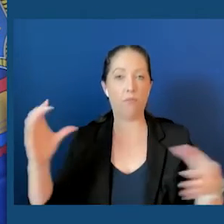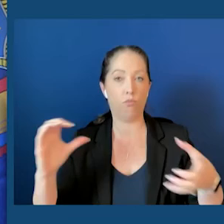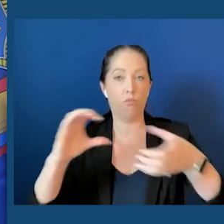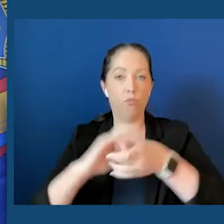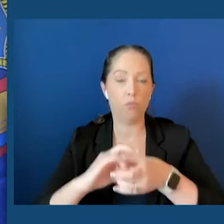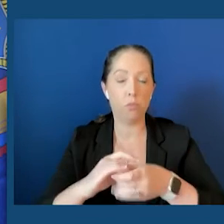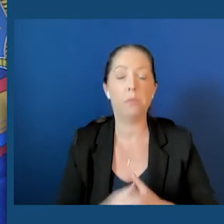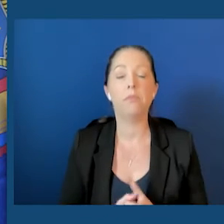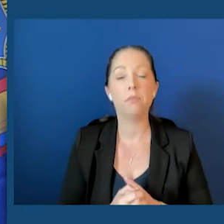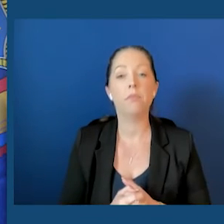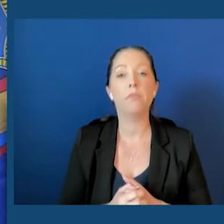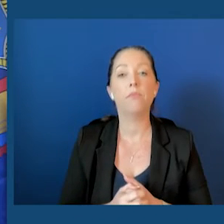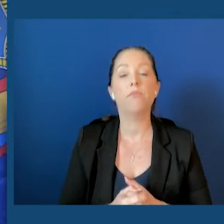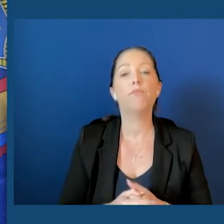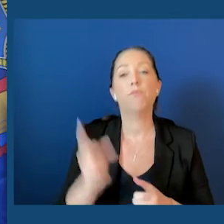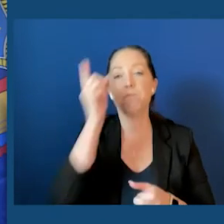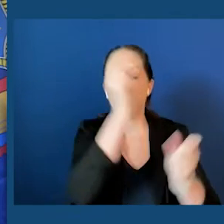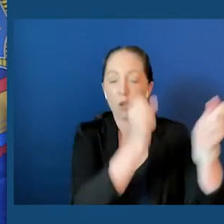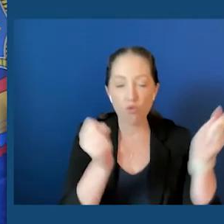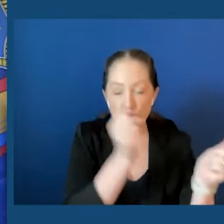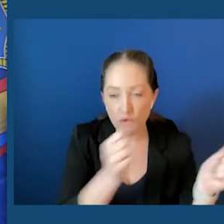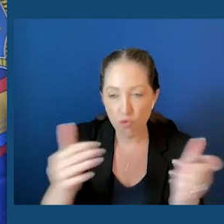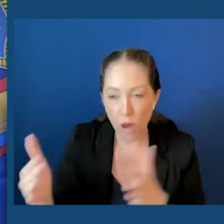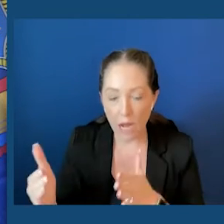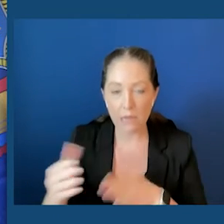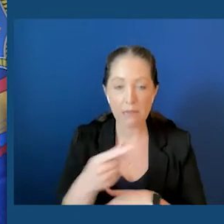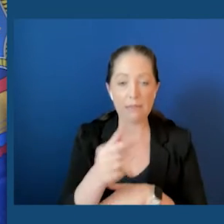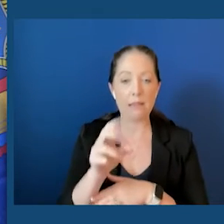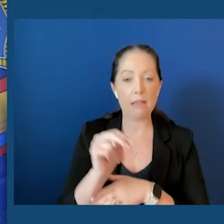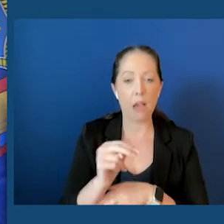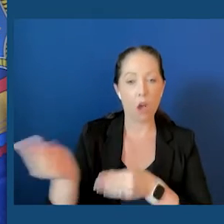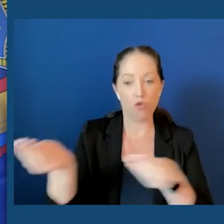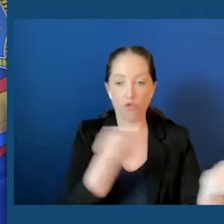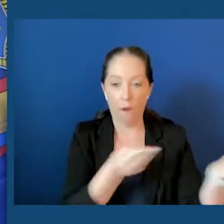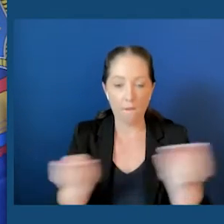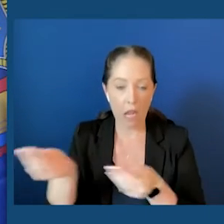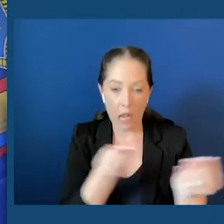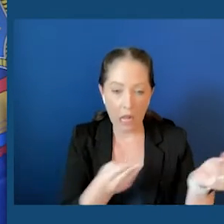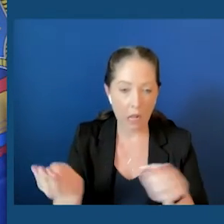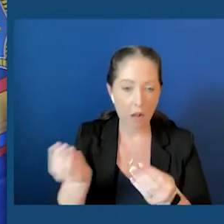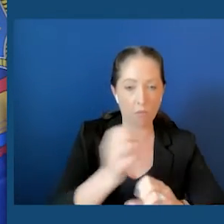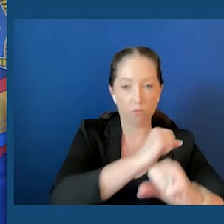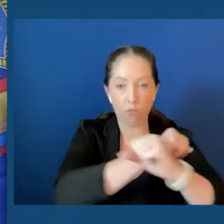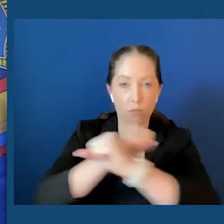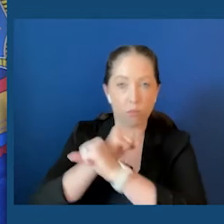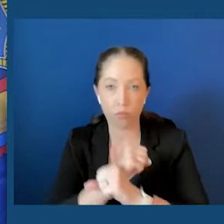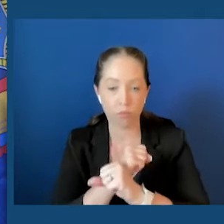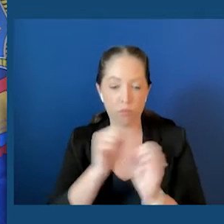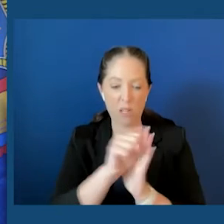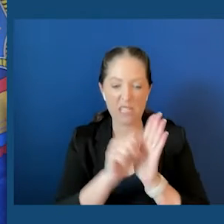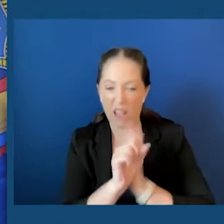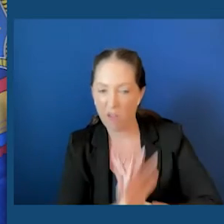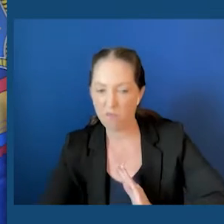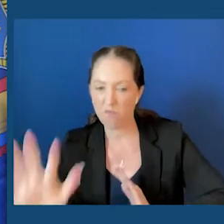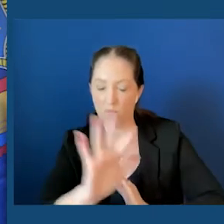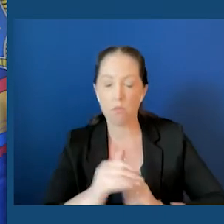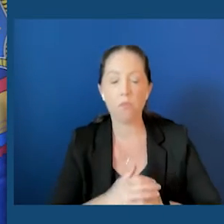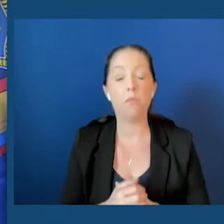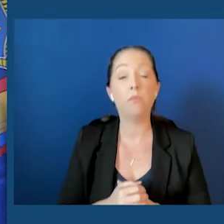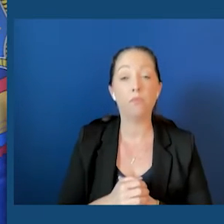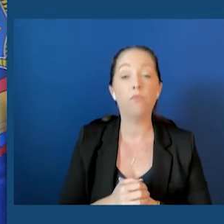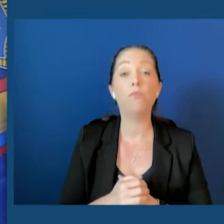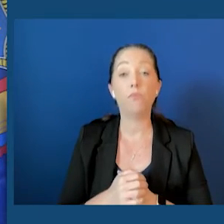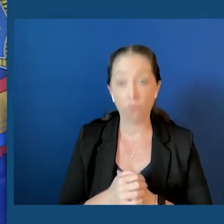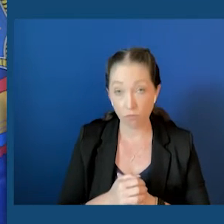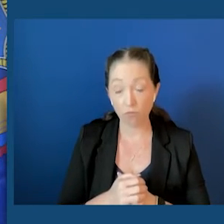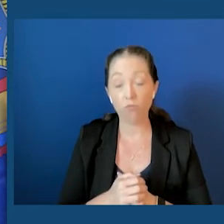our strategies in preventing gun trafficking across the entire spectrum of the state. So in doing so, we've formed